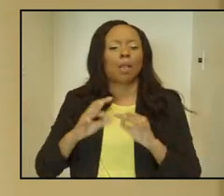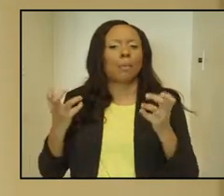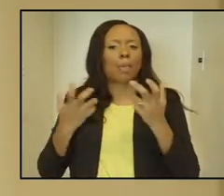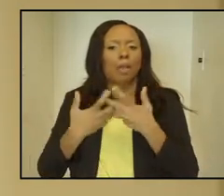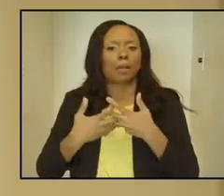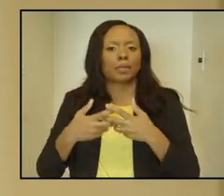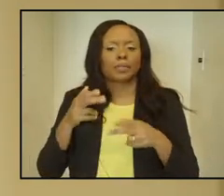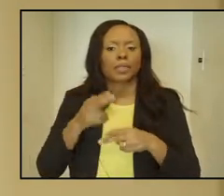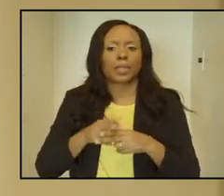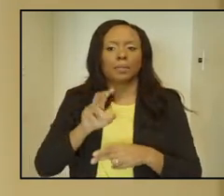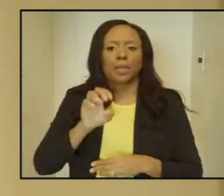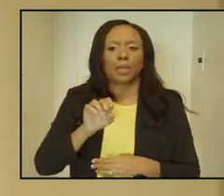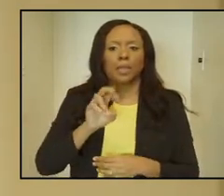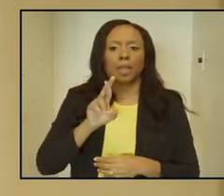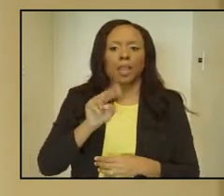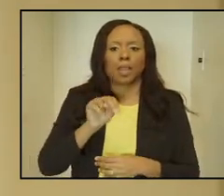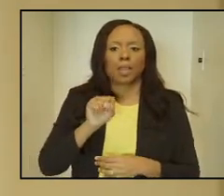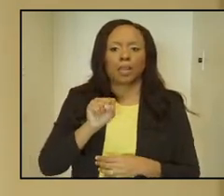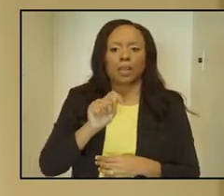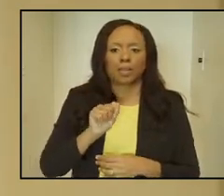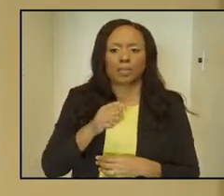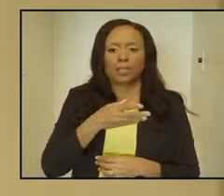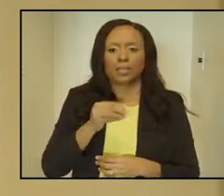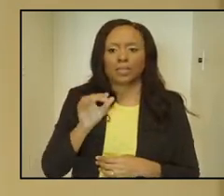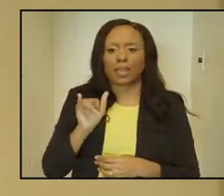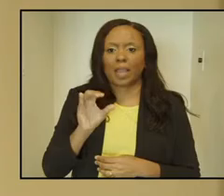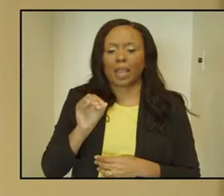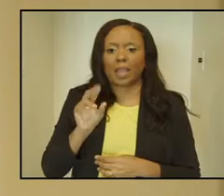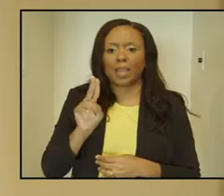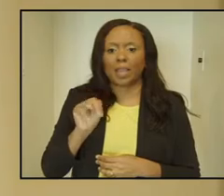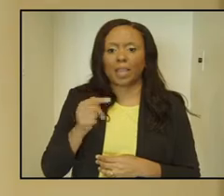give their remarks.